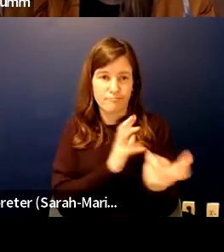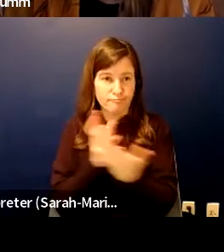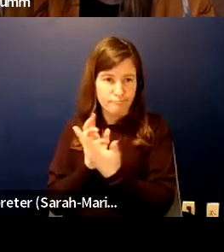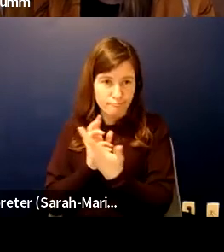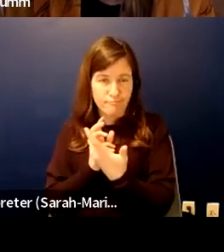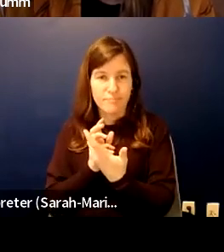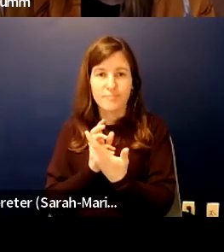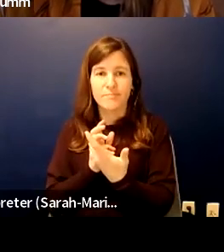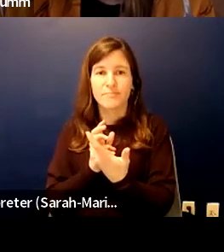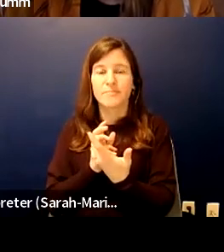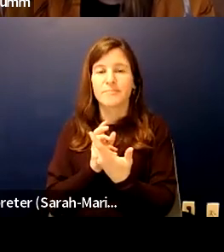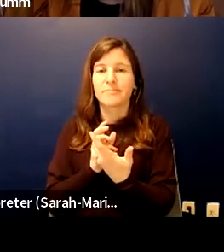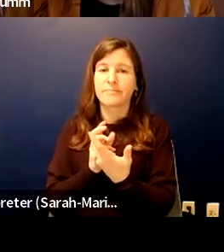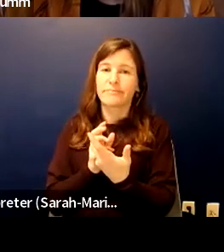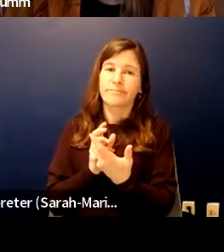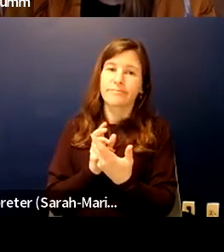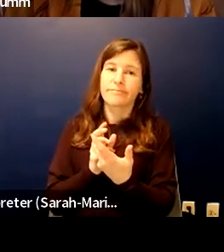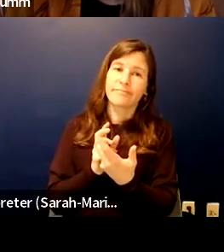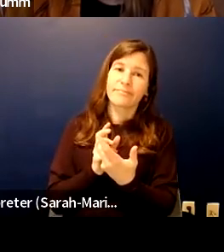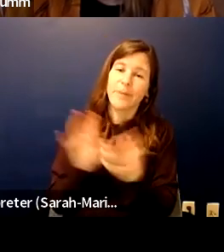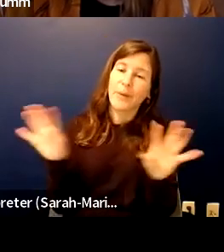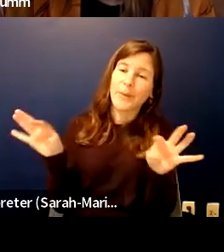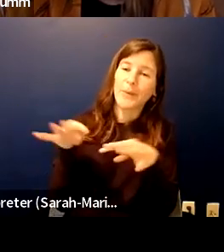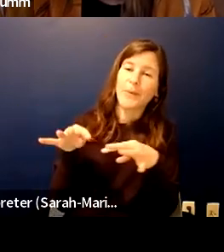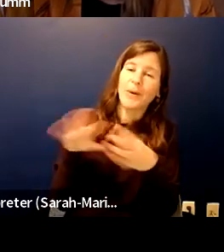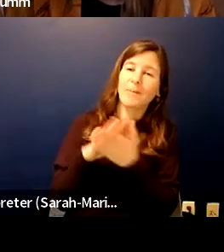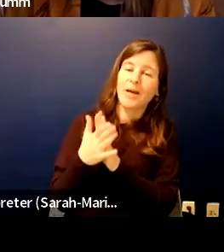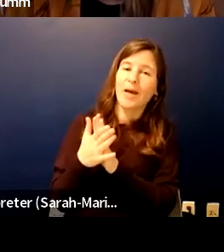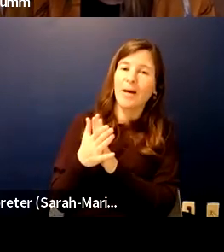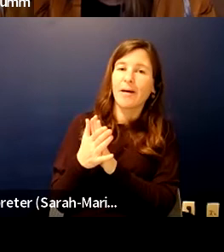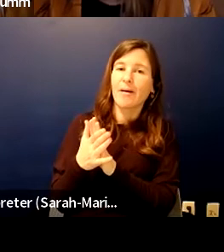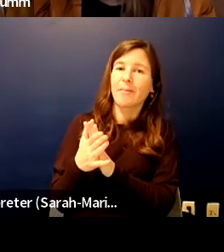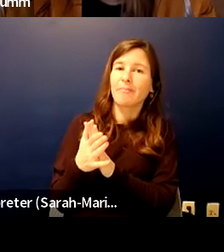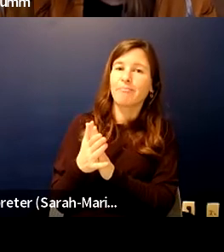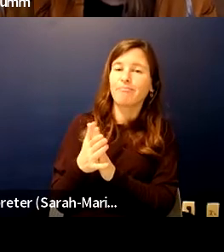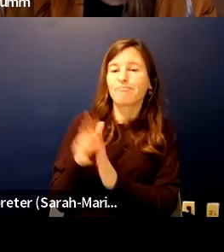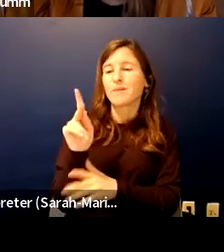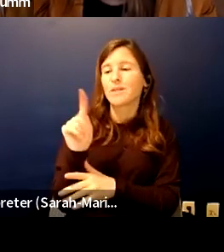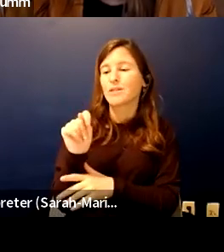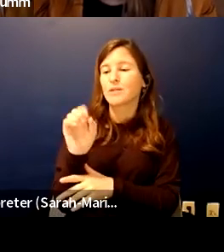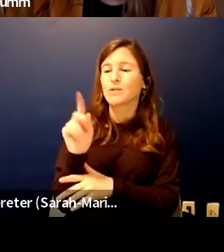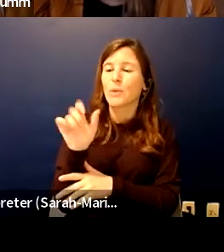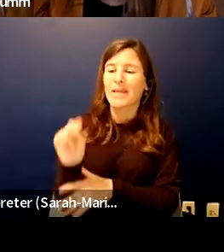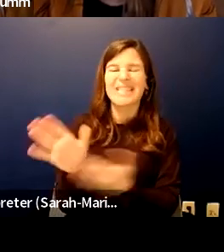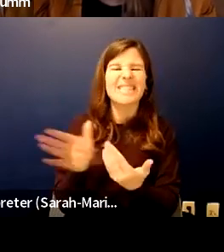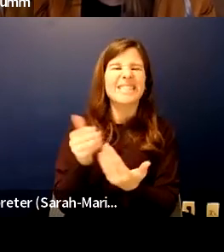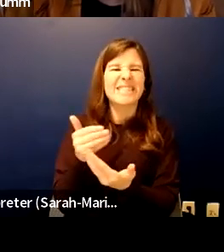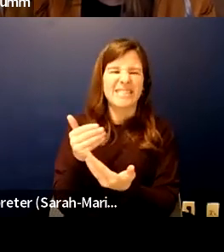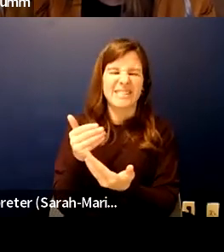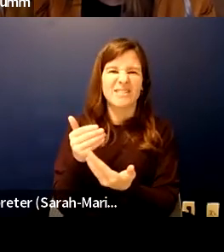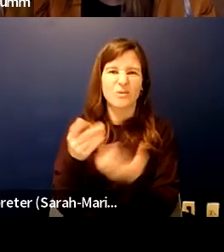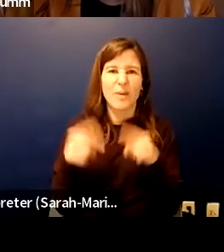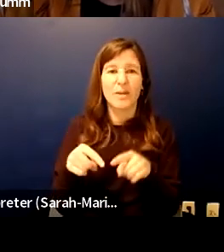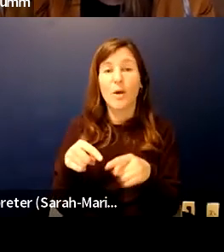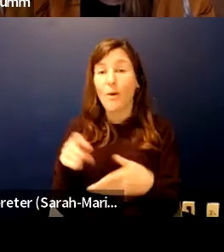You know, tokenizing is easily happens. Like Sean was saying, you know, you check off a box and you're like, okay, we have an Indigenous artist